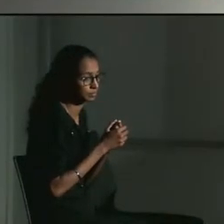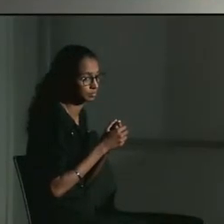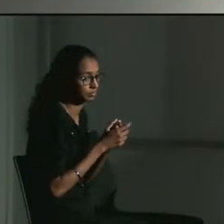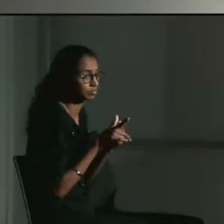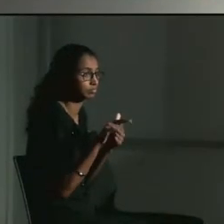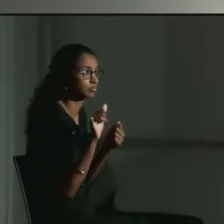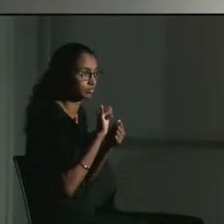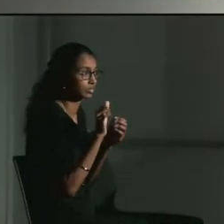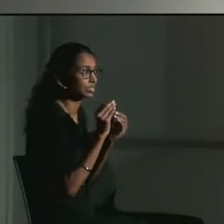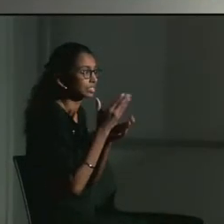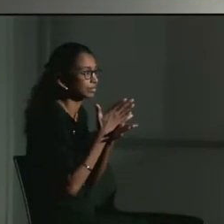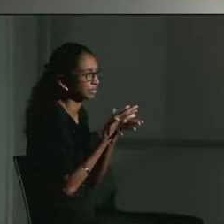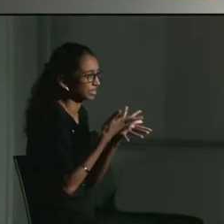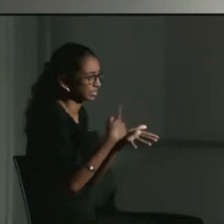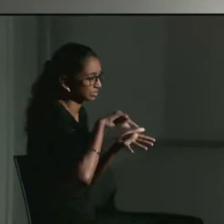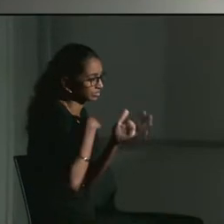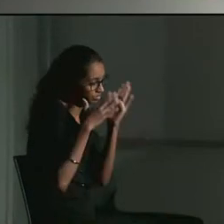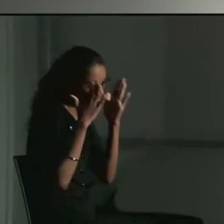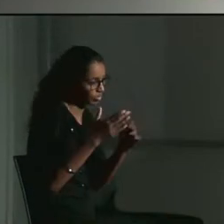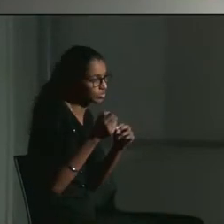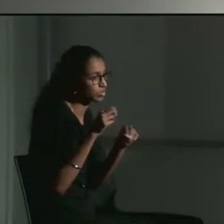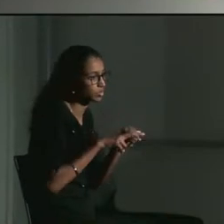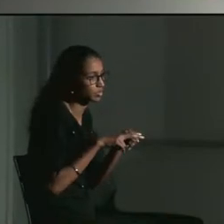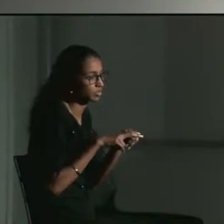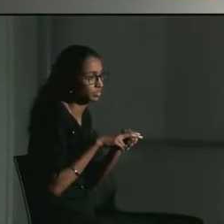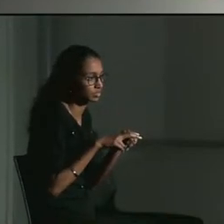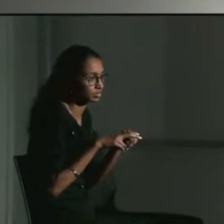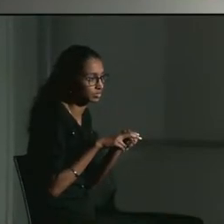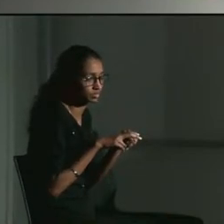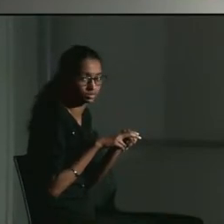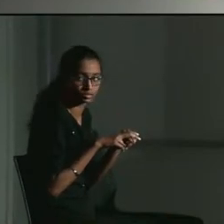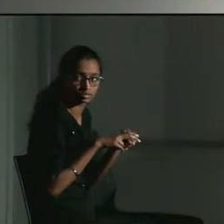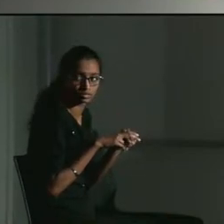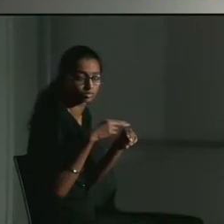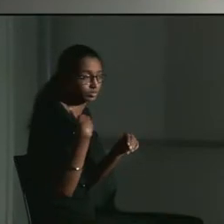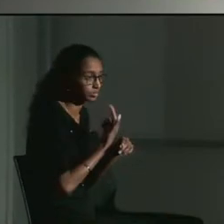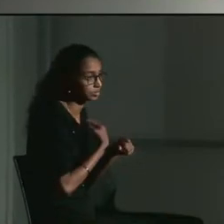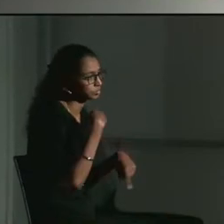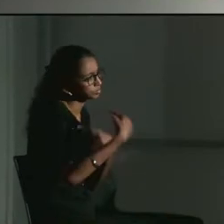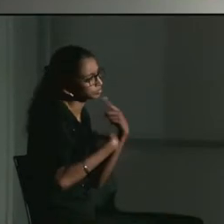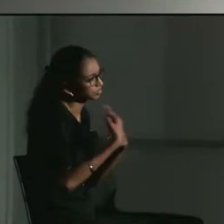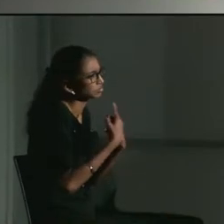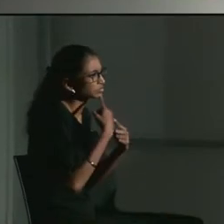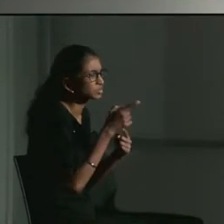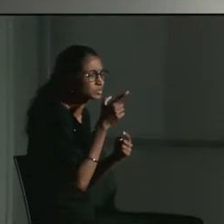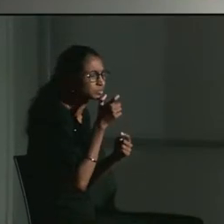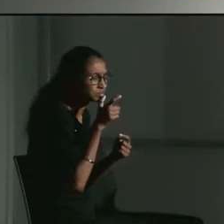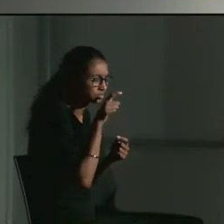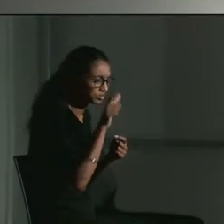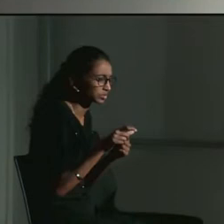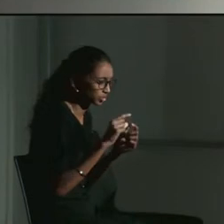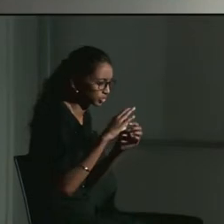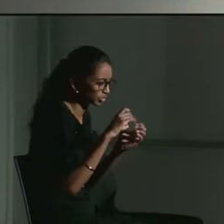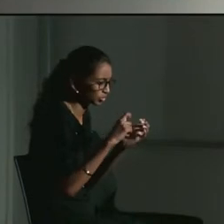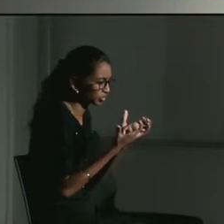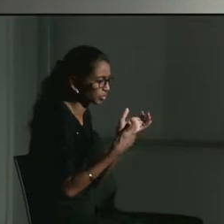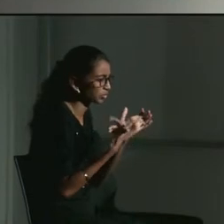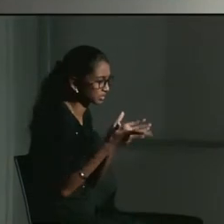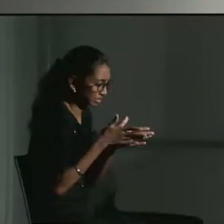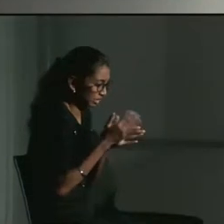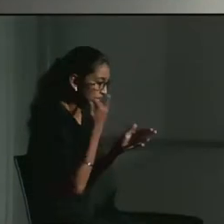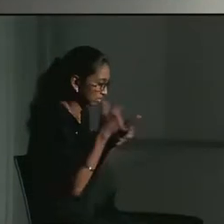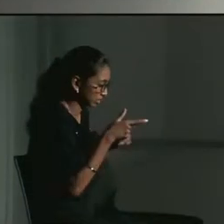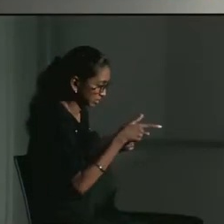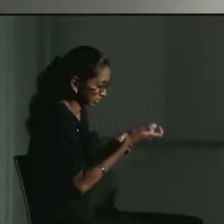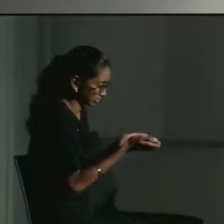were also something that we try to focus on. So we used to keep wondering, like, who's curating this event if it's led